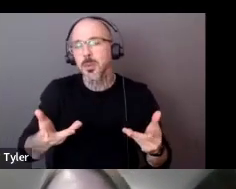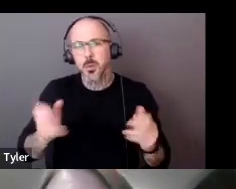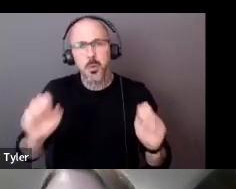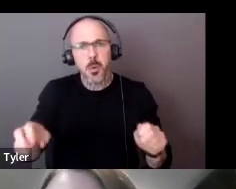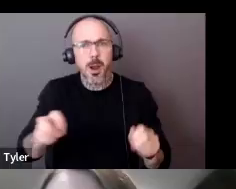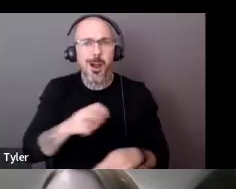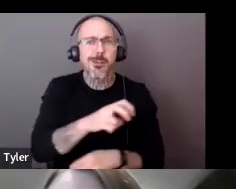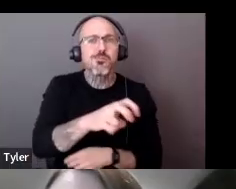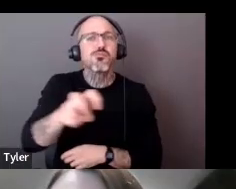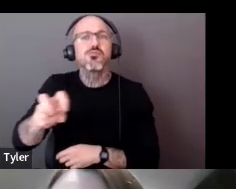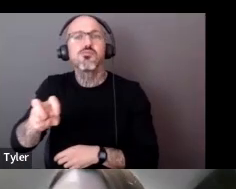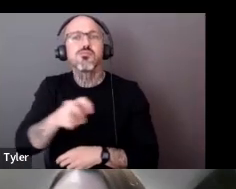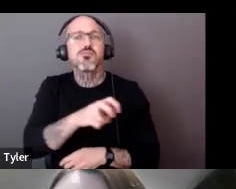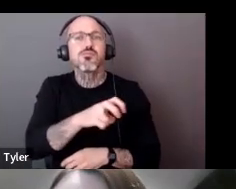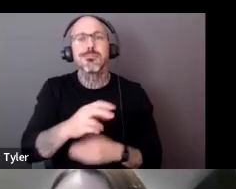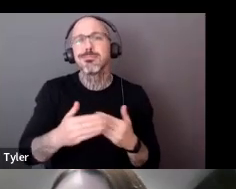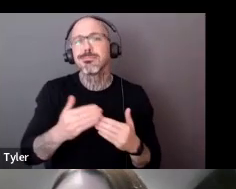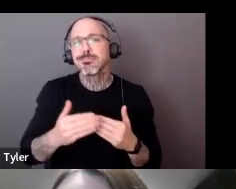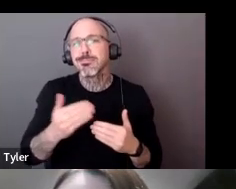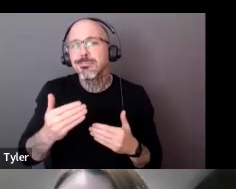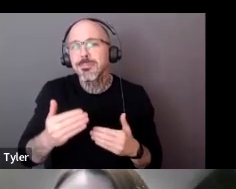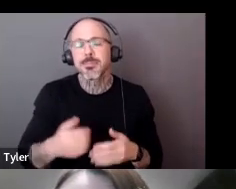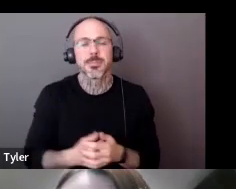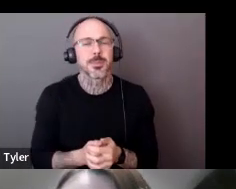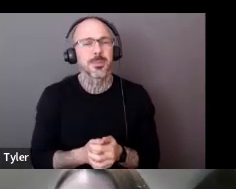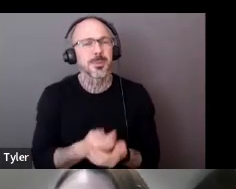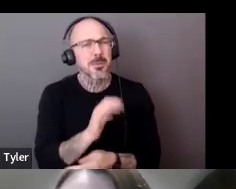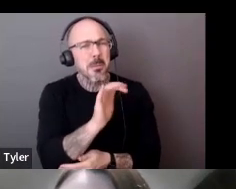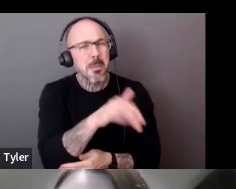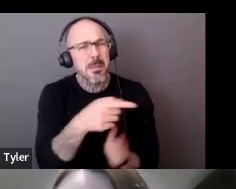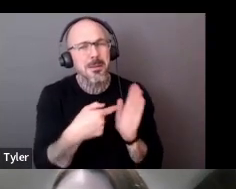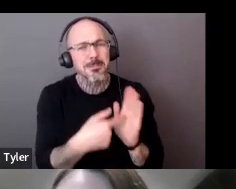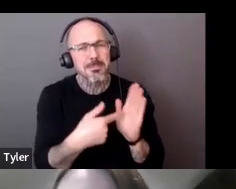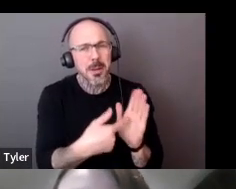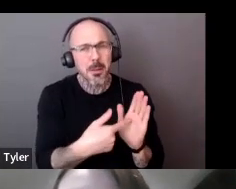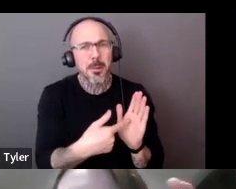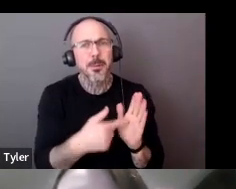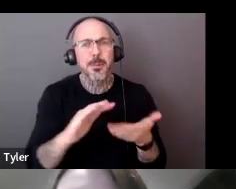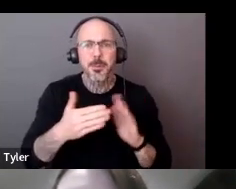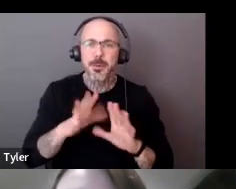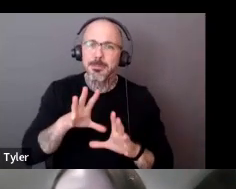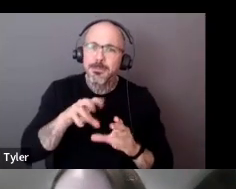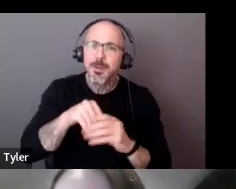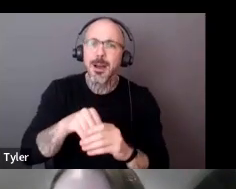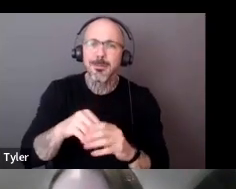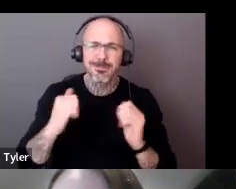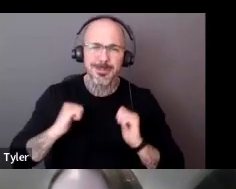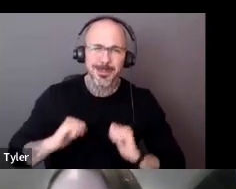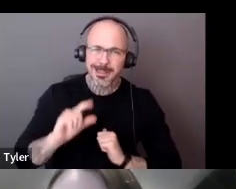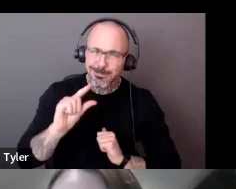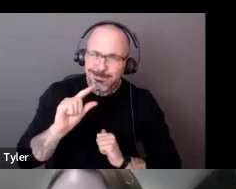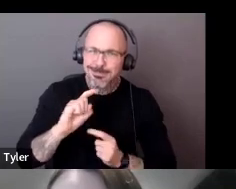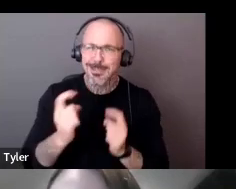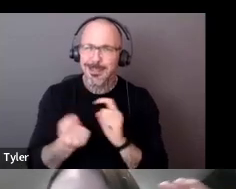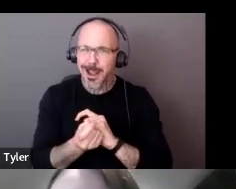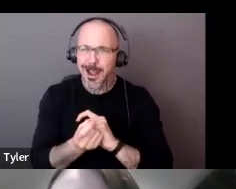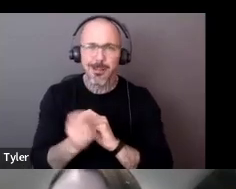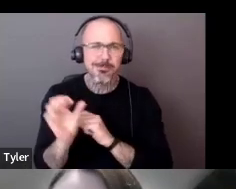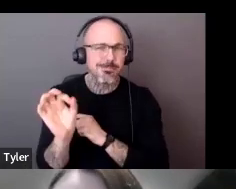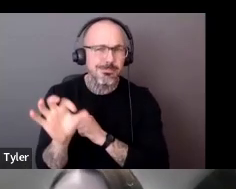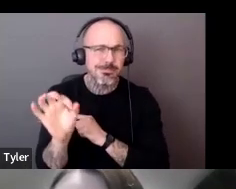How important it is that people get involved in their community and try to make small change? Like, do you think making small change in your